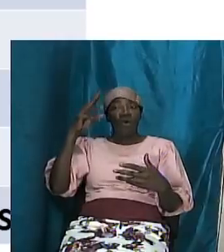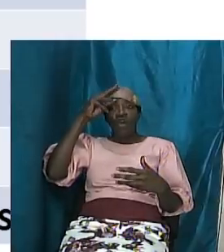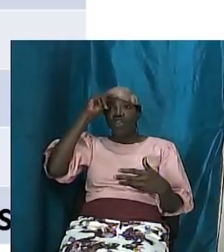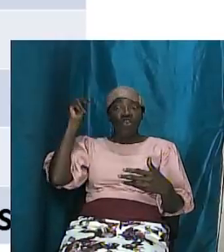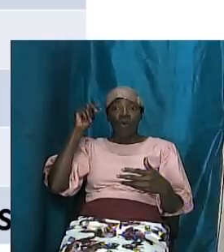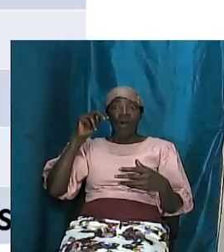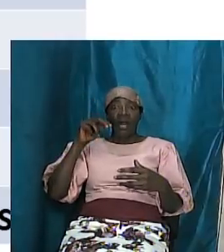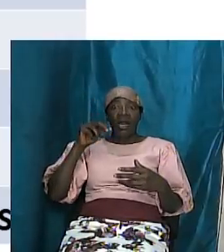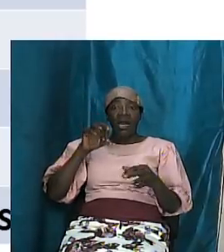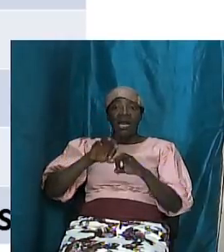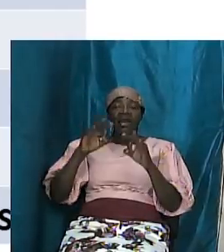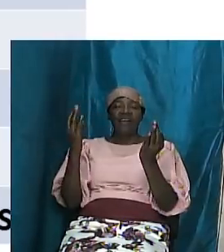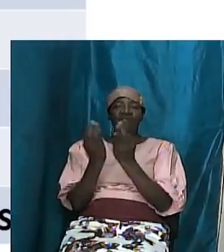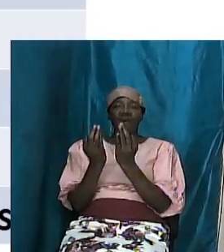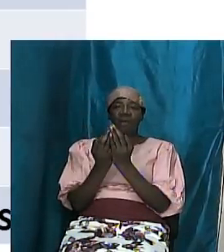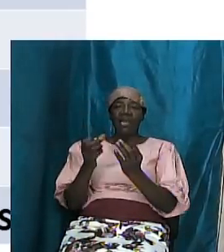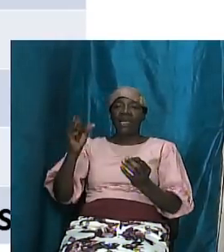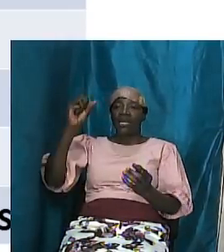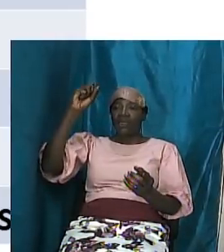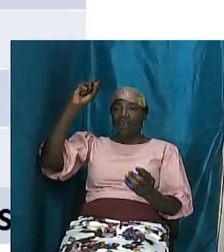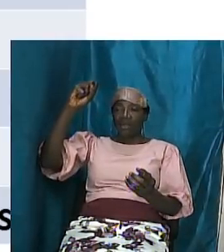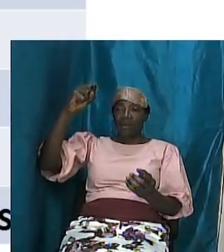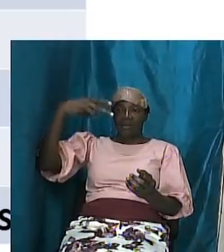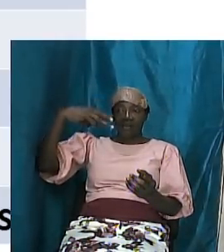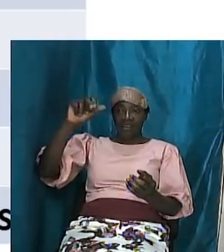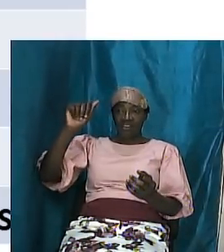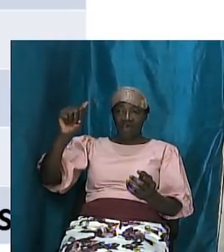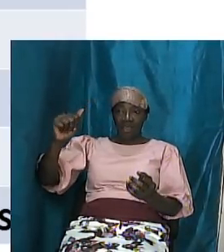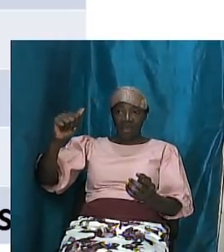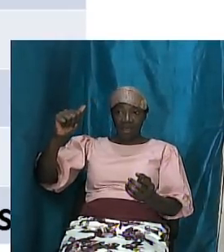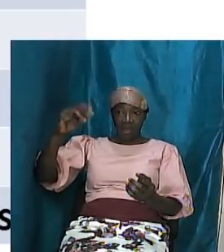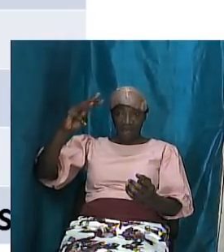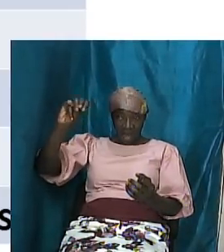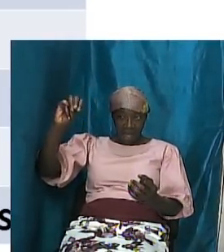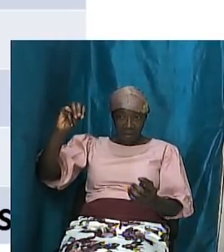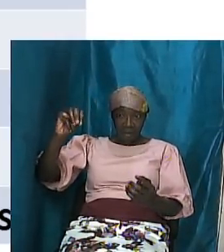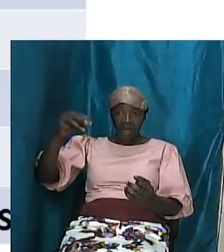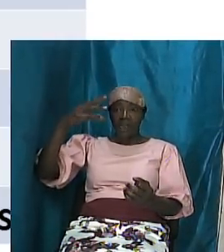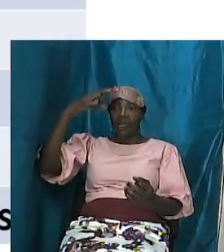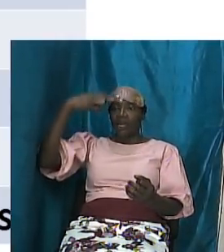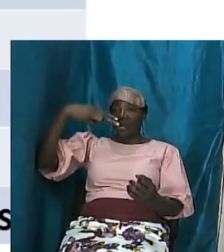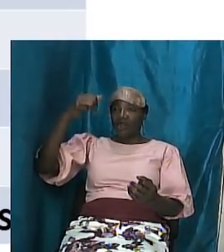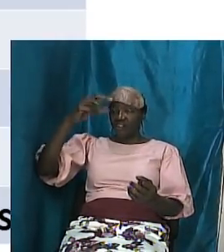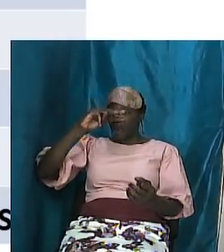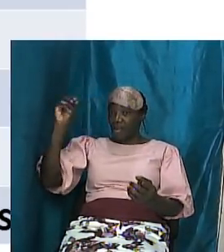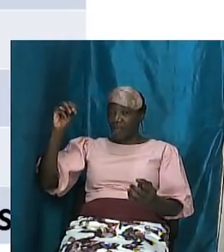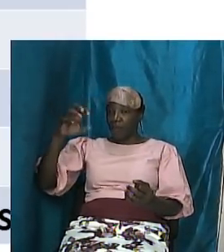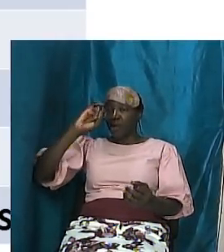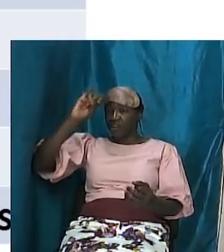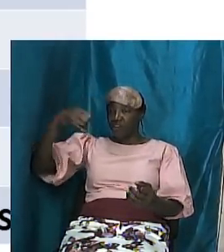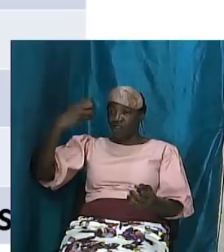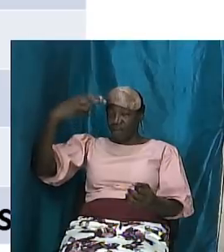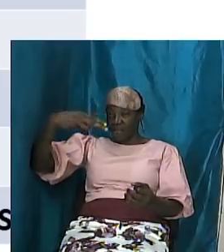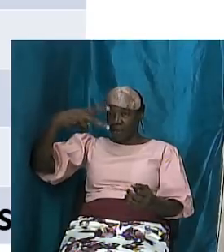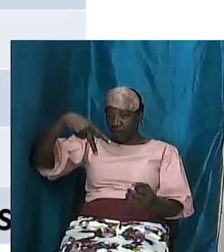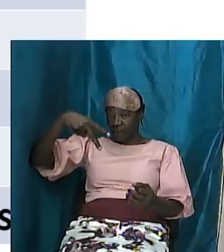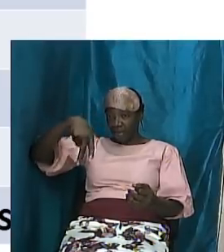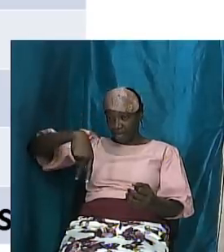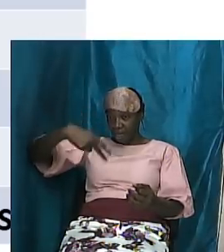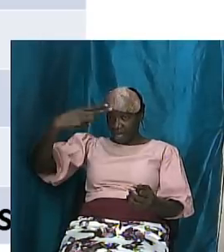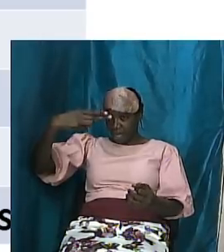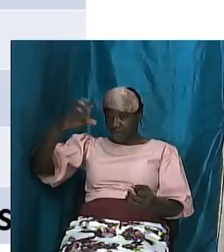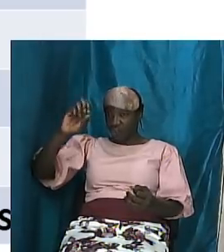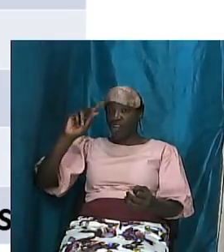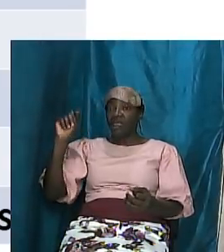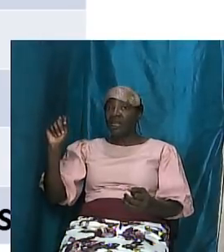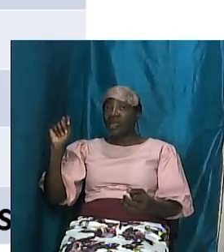sons, Shem, Ham, and Japheth, it was through these three sons and the family starting to expand